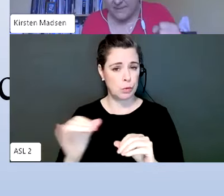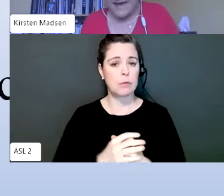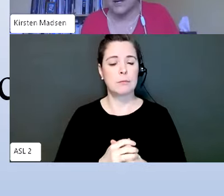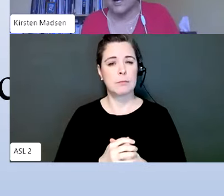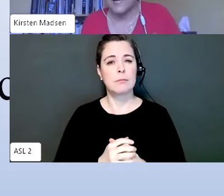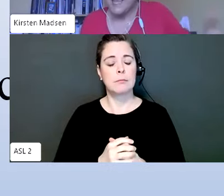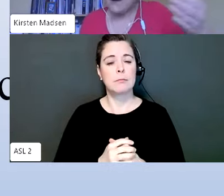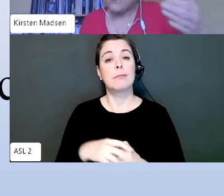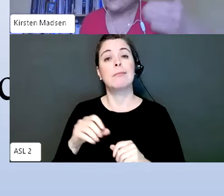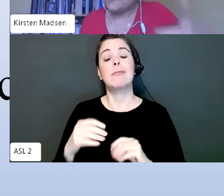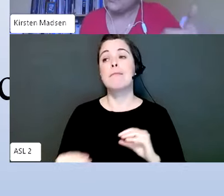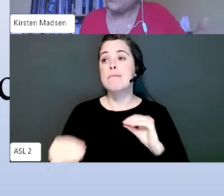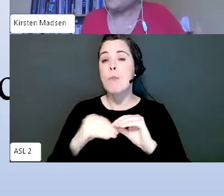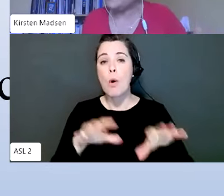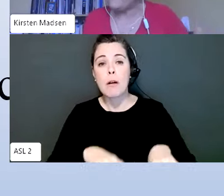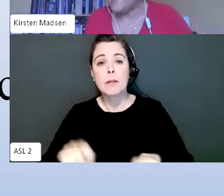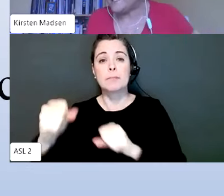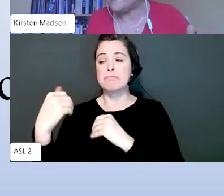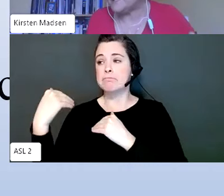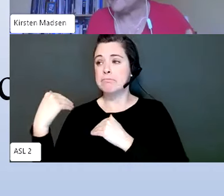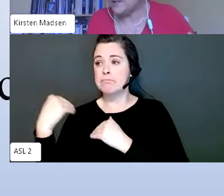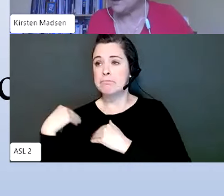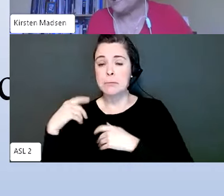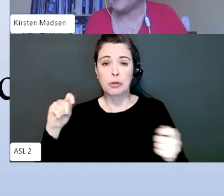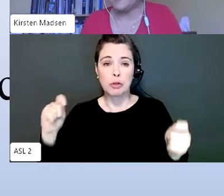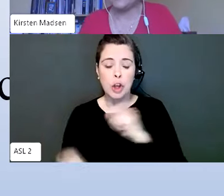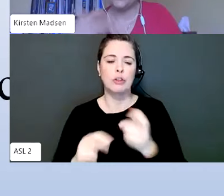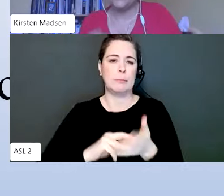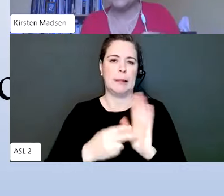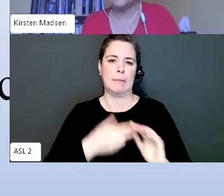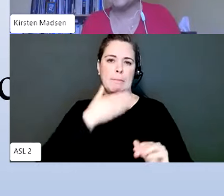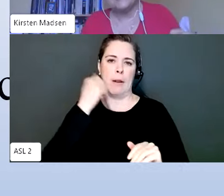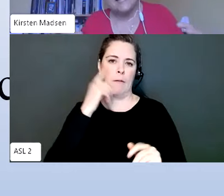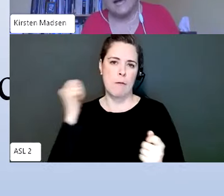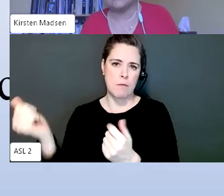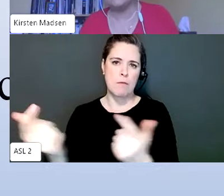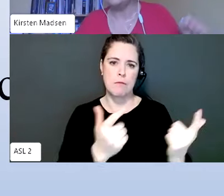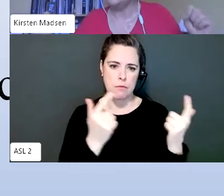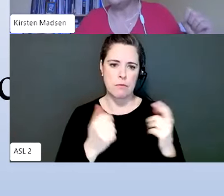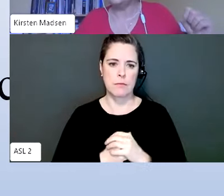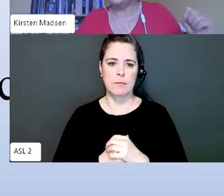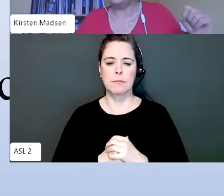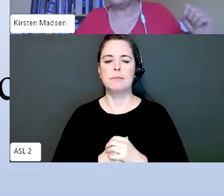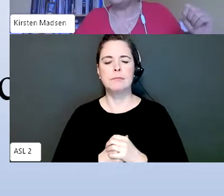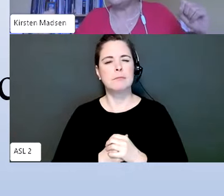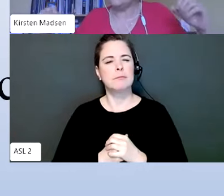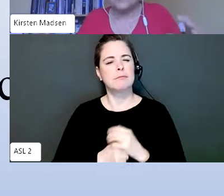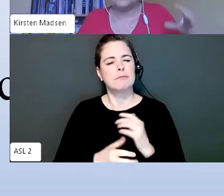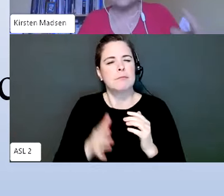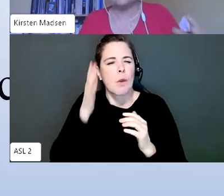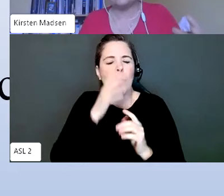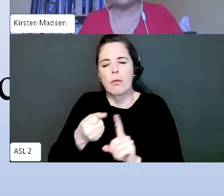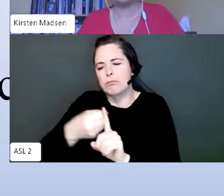the better. And when I go through specific aspects of the toolkit again, you're really going to see how the